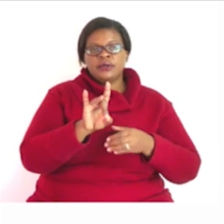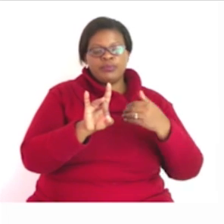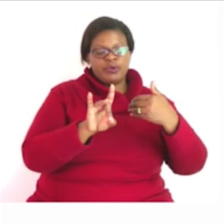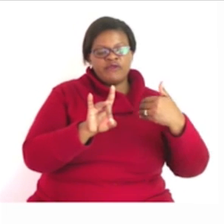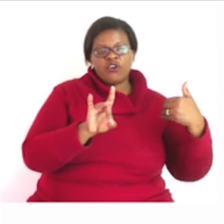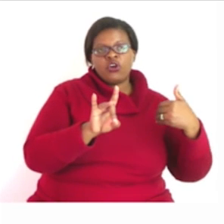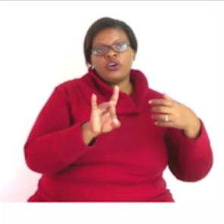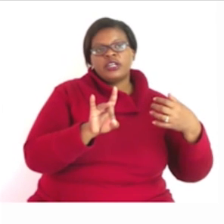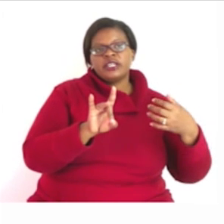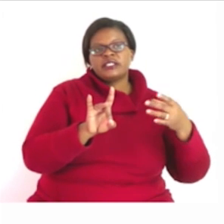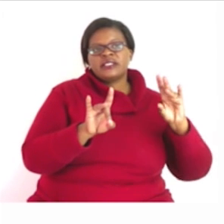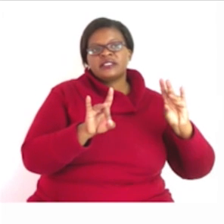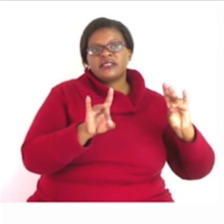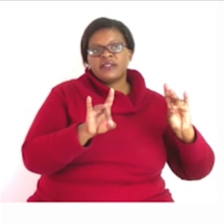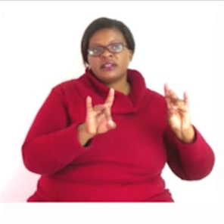be 7.